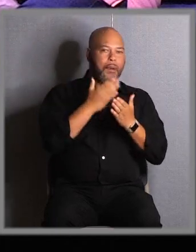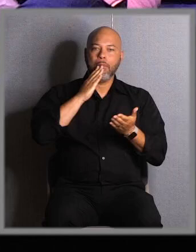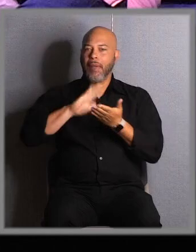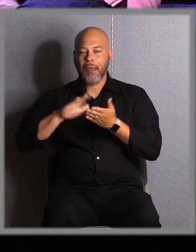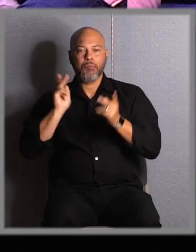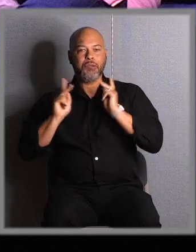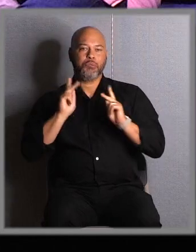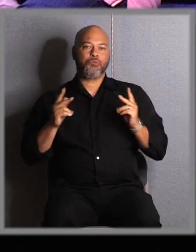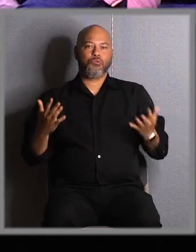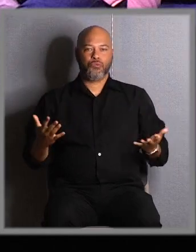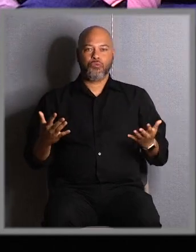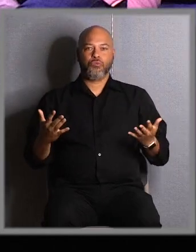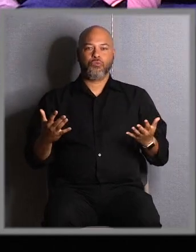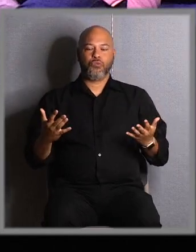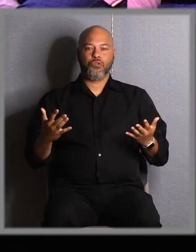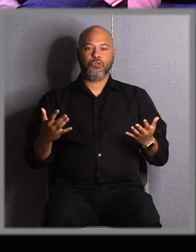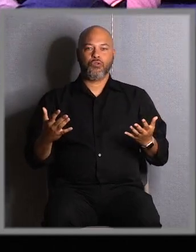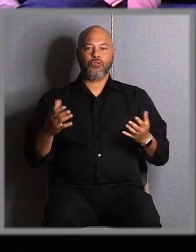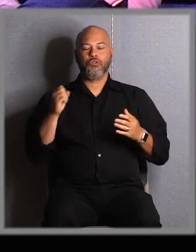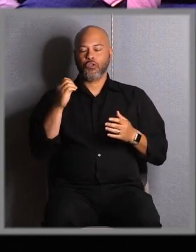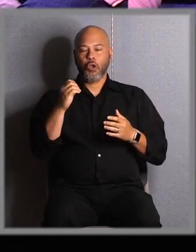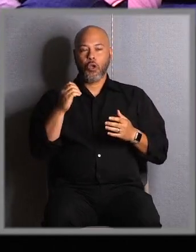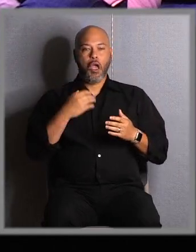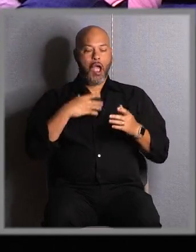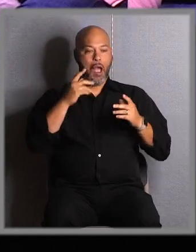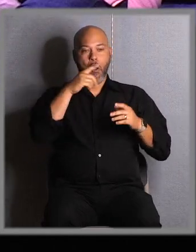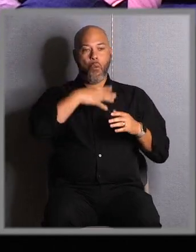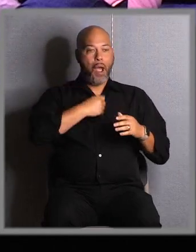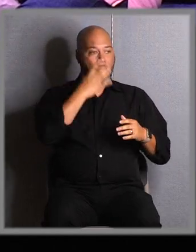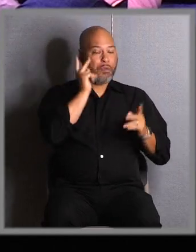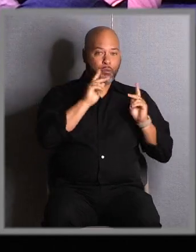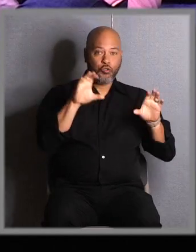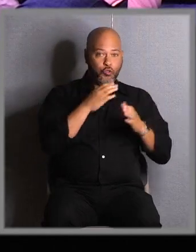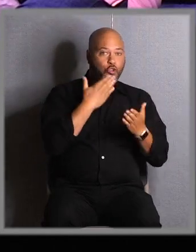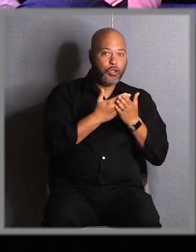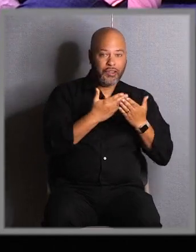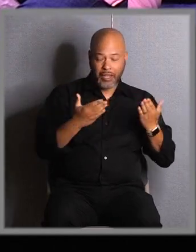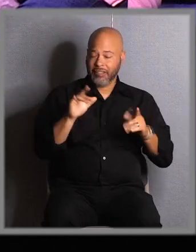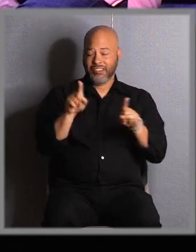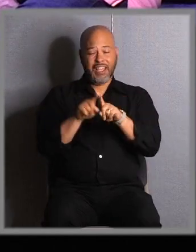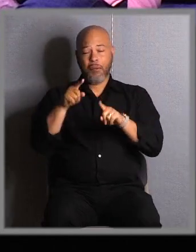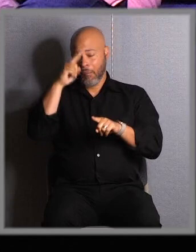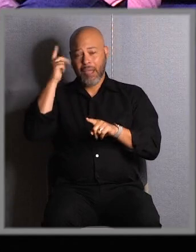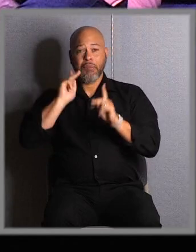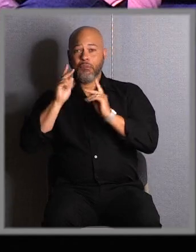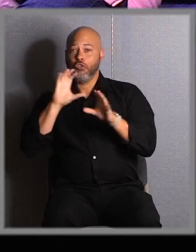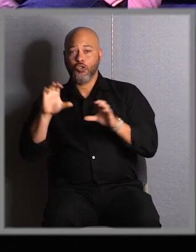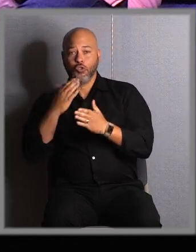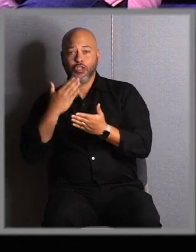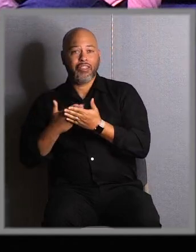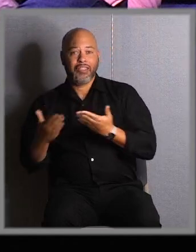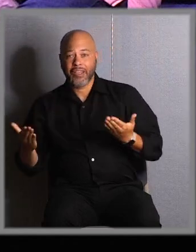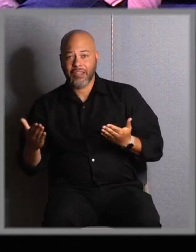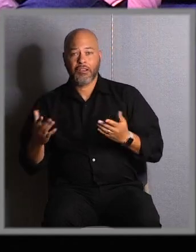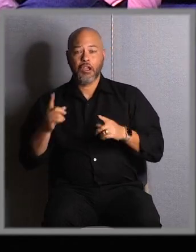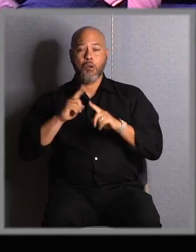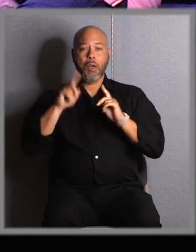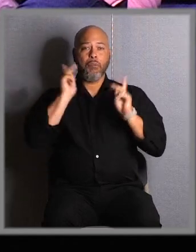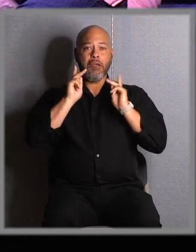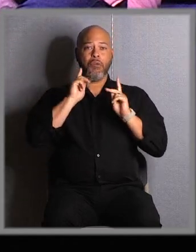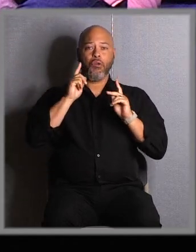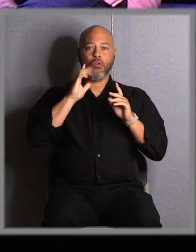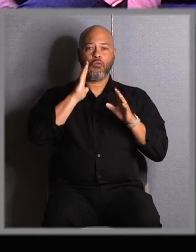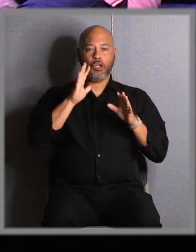black people do good things. But I think we're often judged just